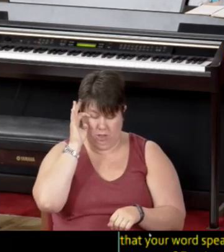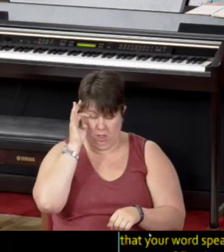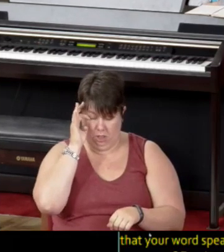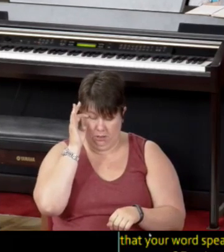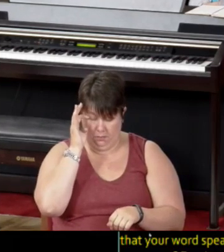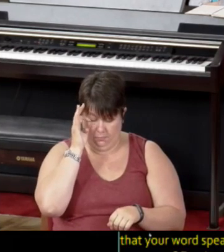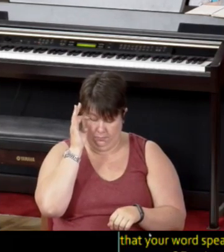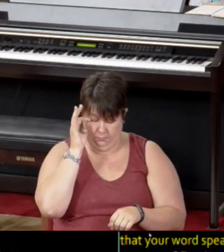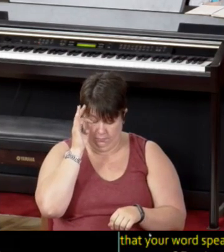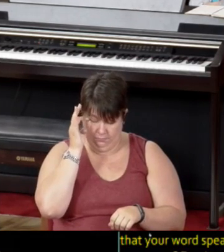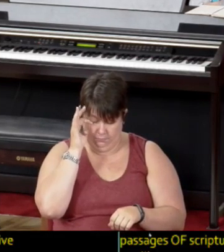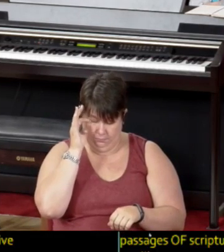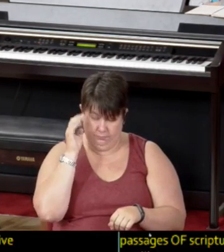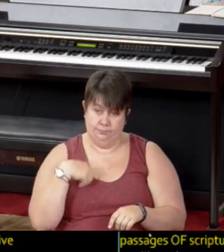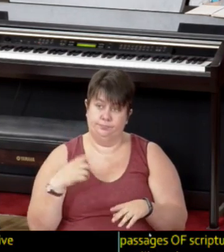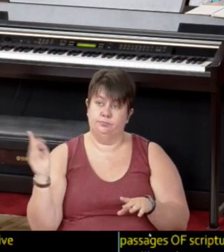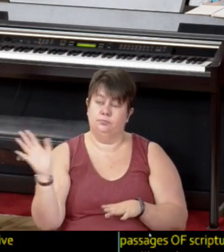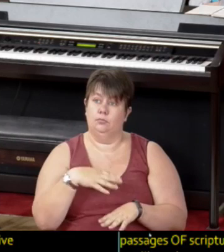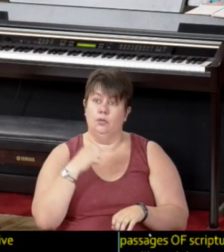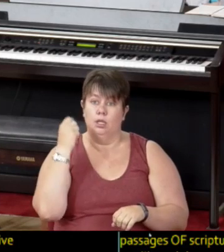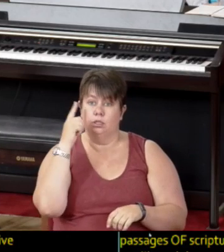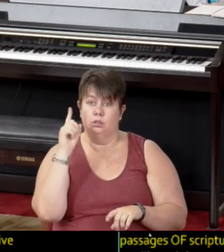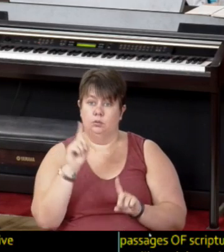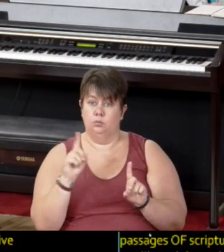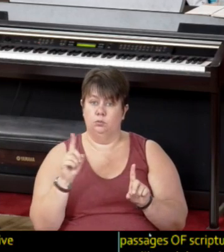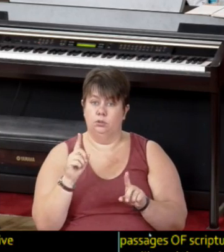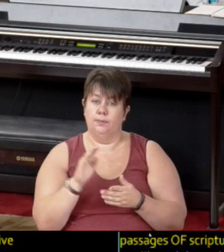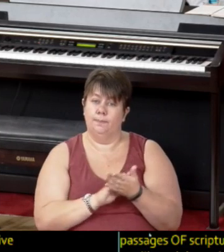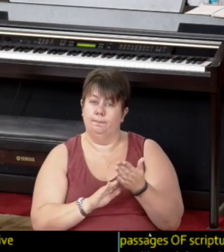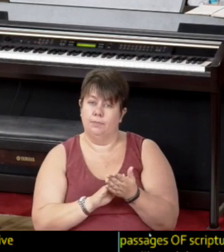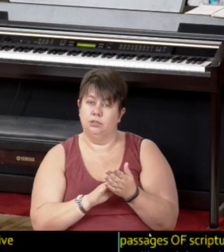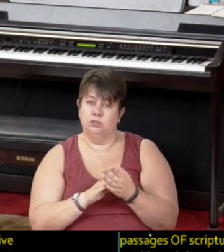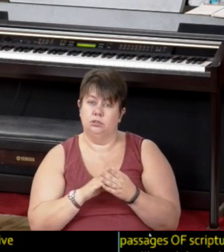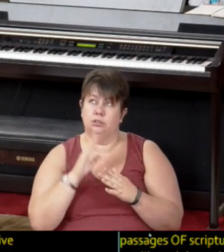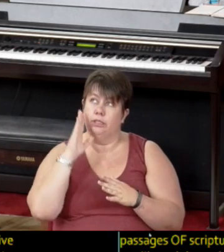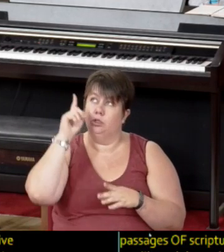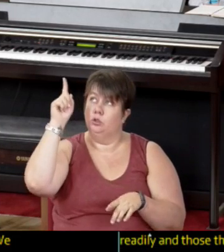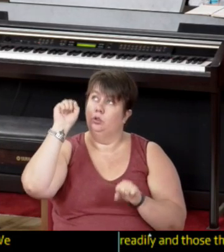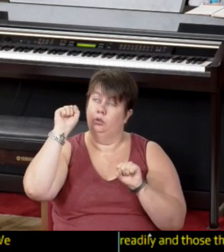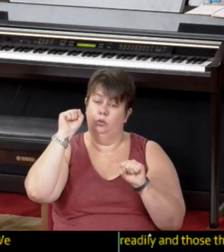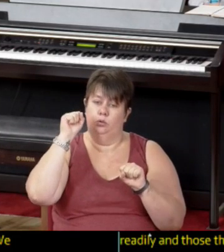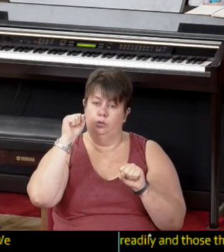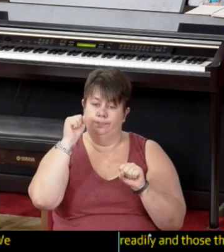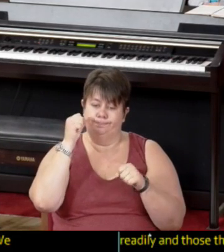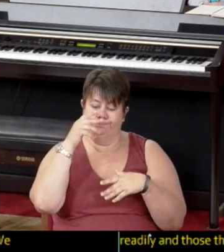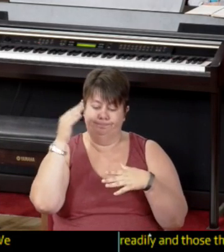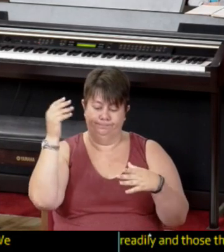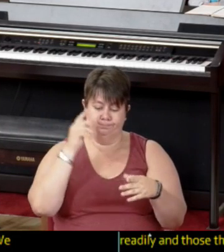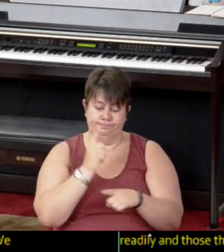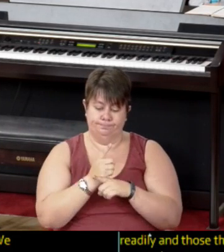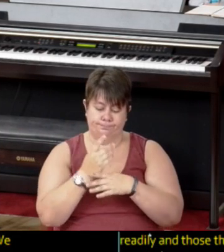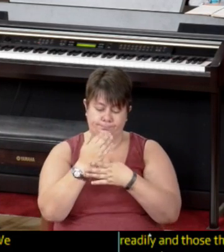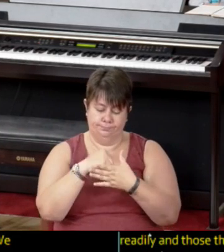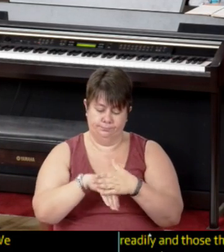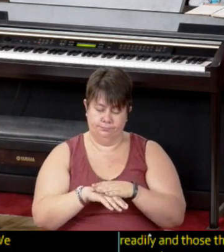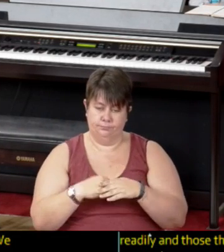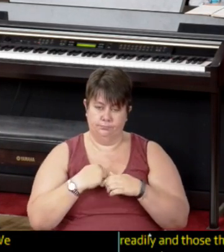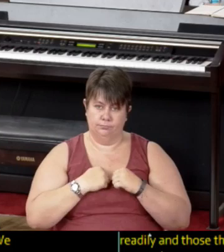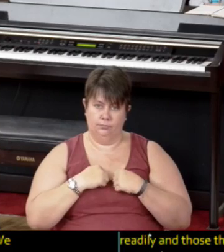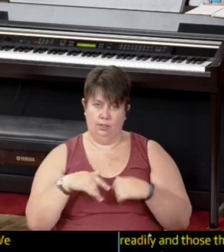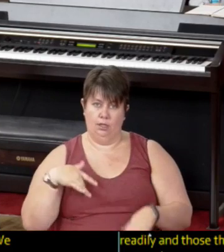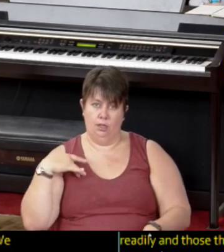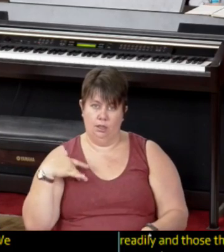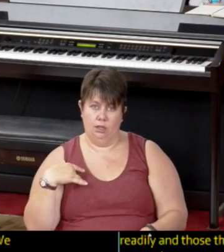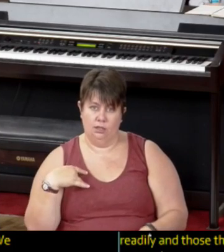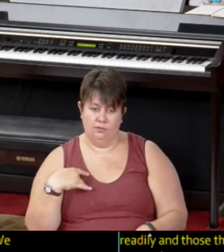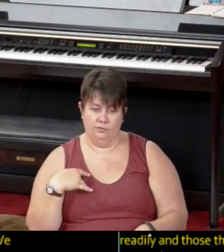deeper to understand what it might mean for us, that we would hear your voice speaking into our lives. Use this time, Lord, to